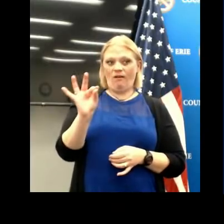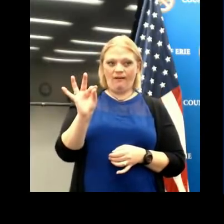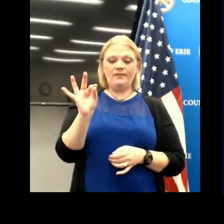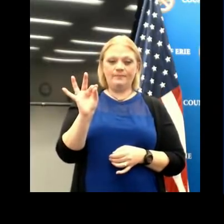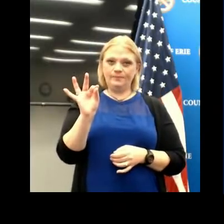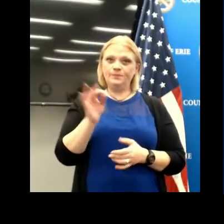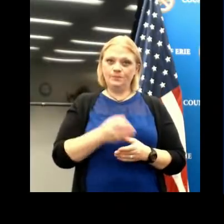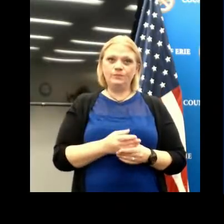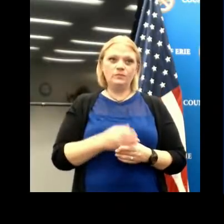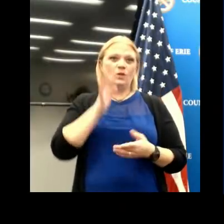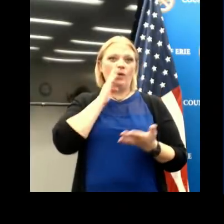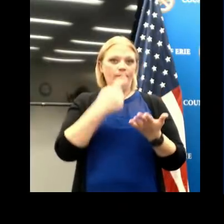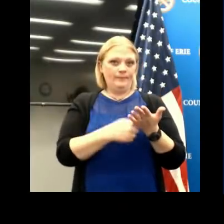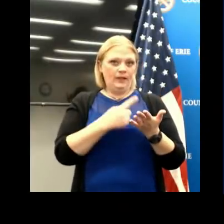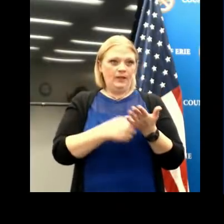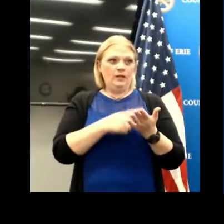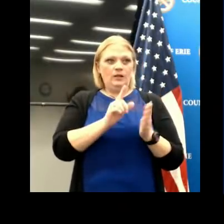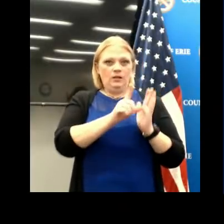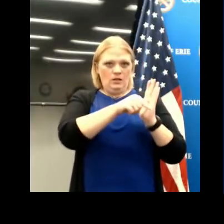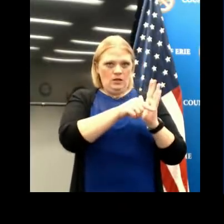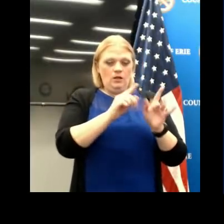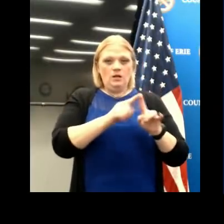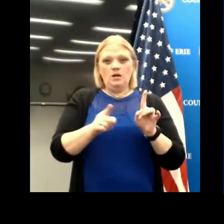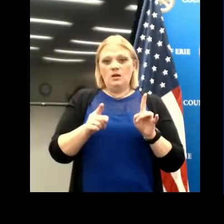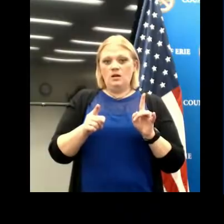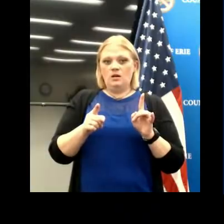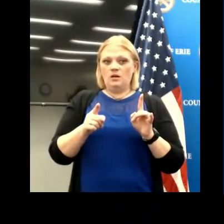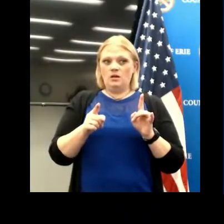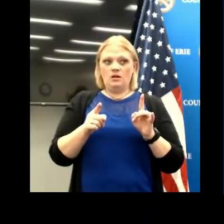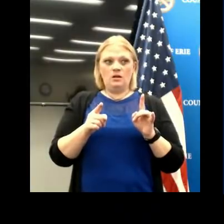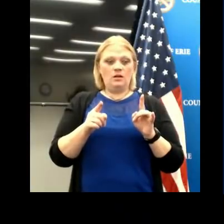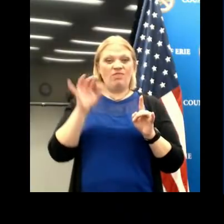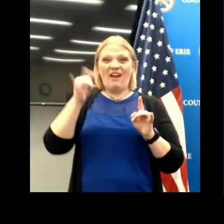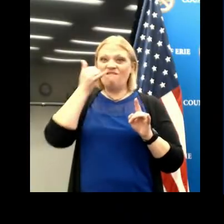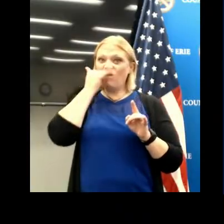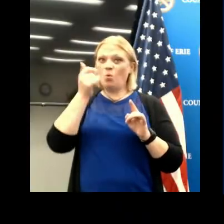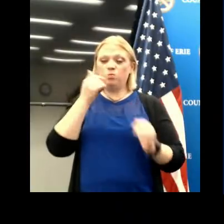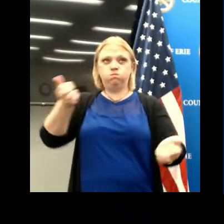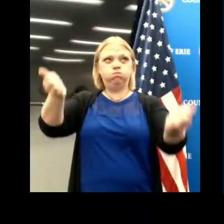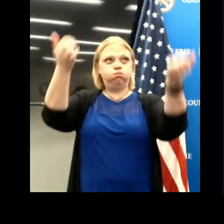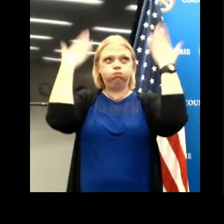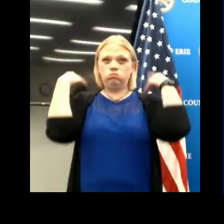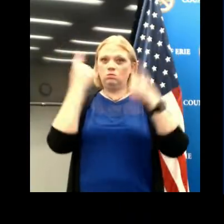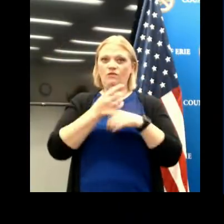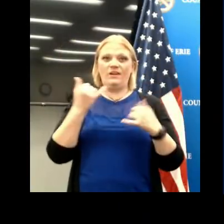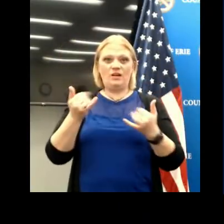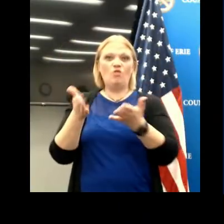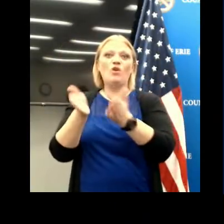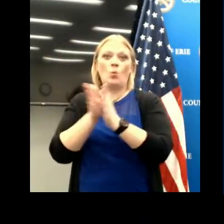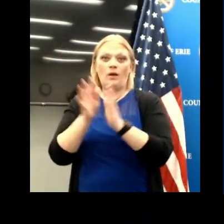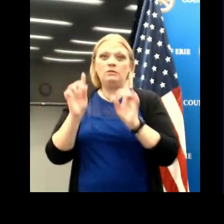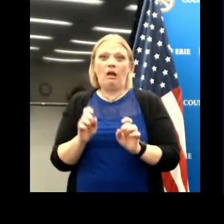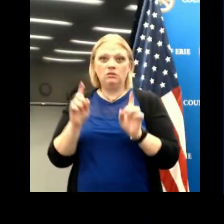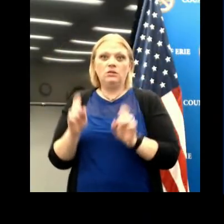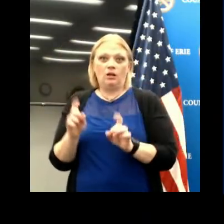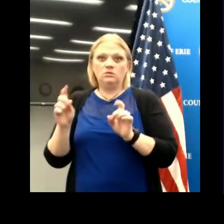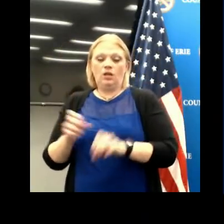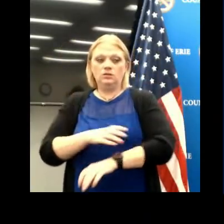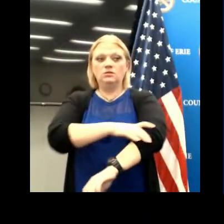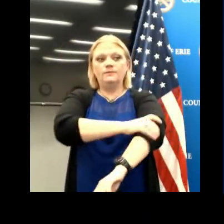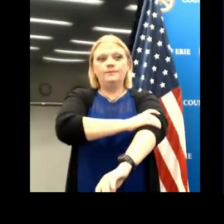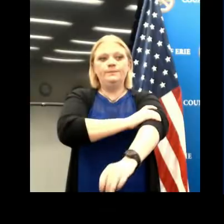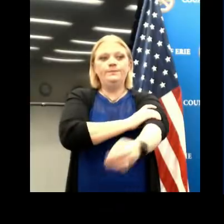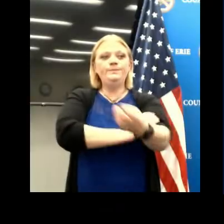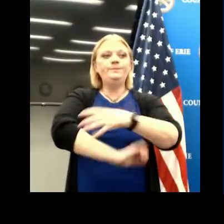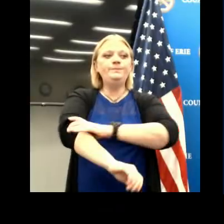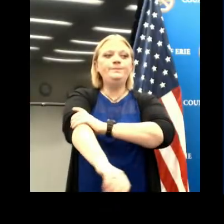858-2929. I'm going to talk about that in a minute, but that's a little overwhelmed right now with people requesting tests. So